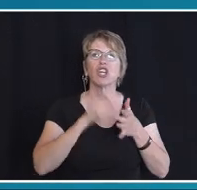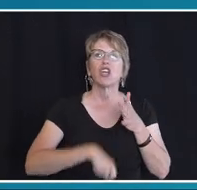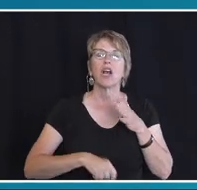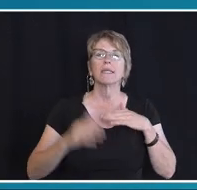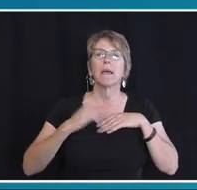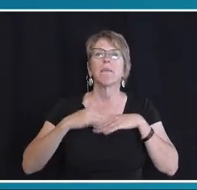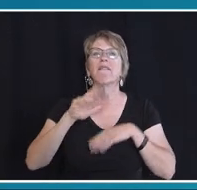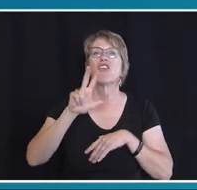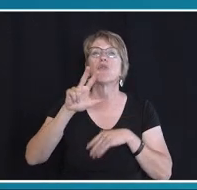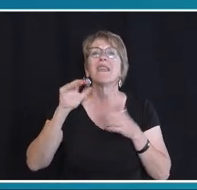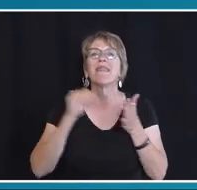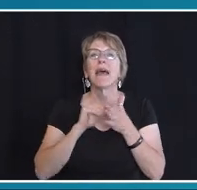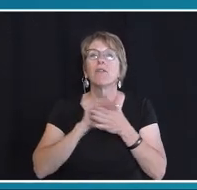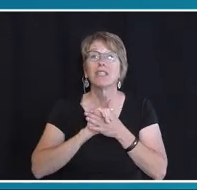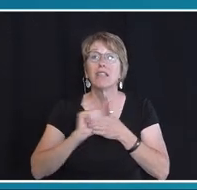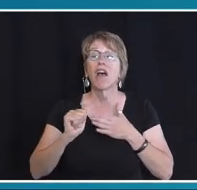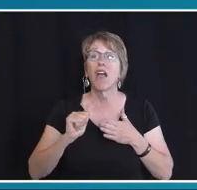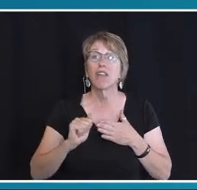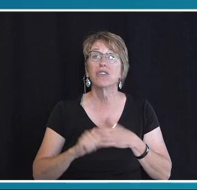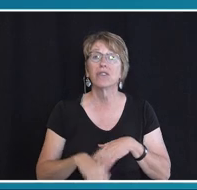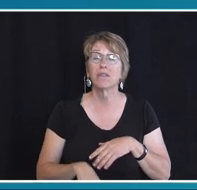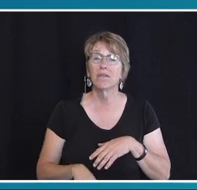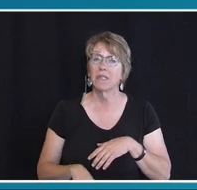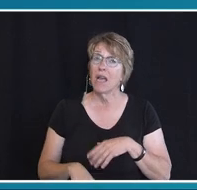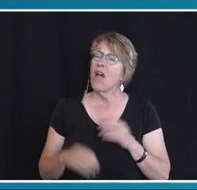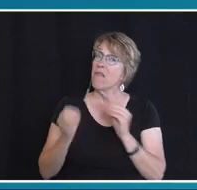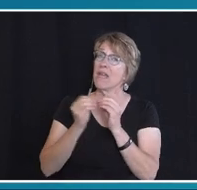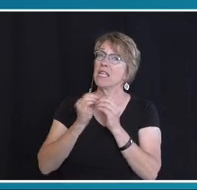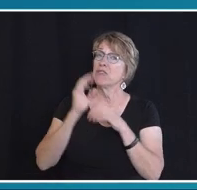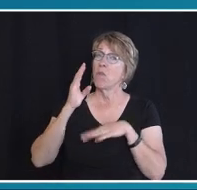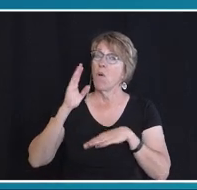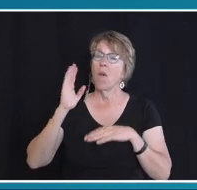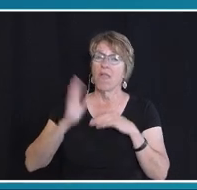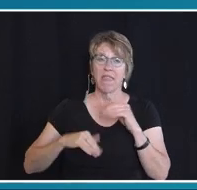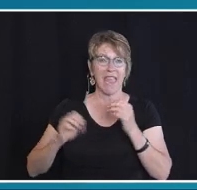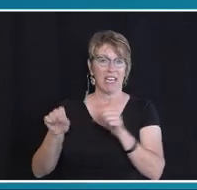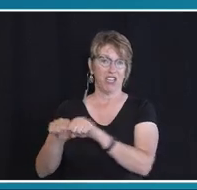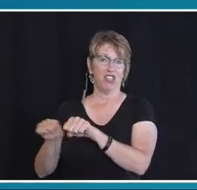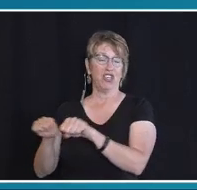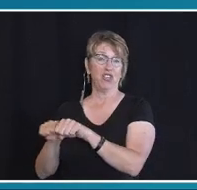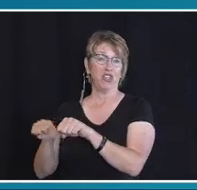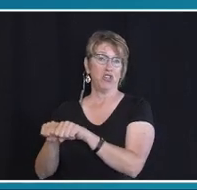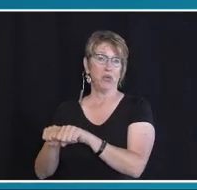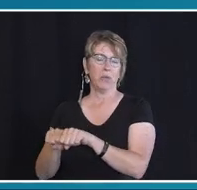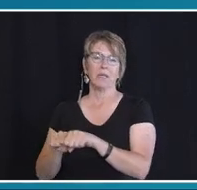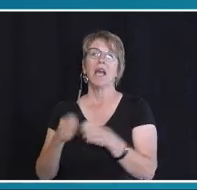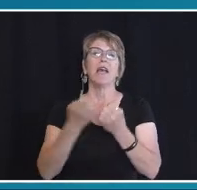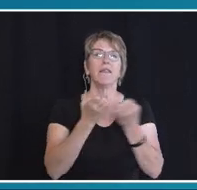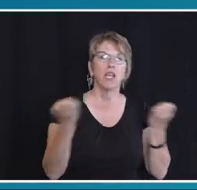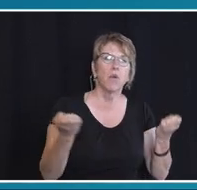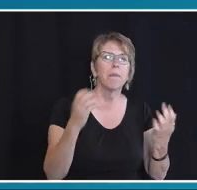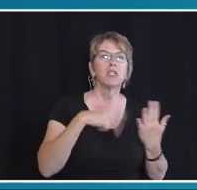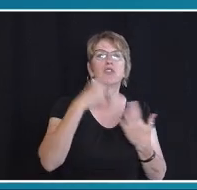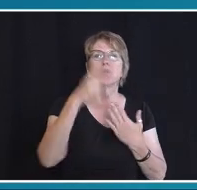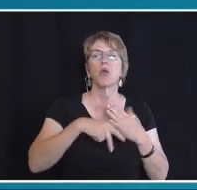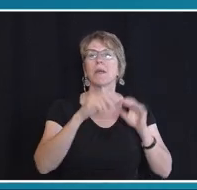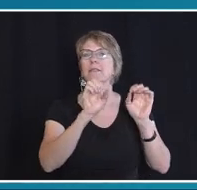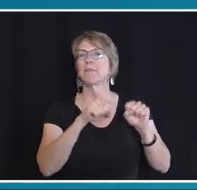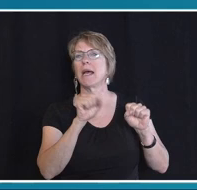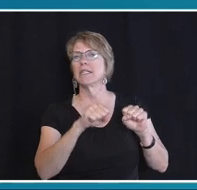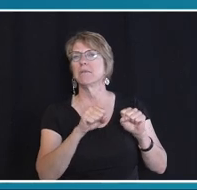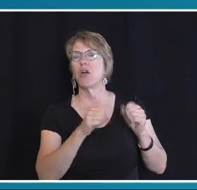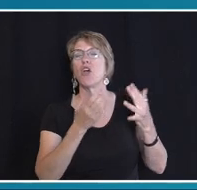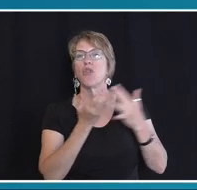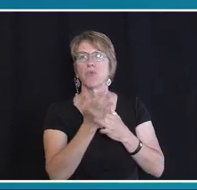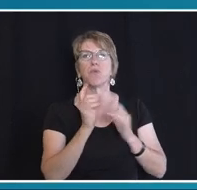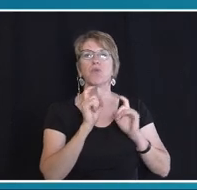over $3,000. That's a lot more than just a pair of basketball shoes. All this equipment and programming are made possible through